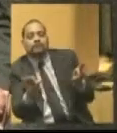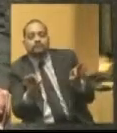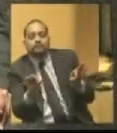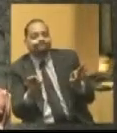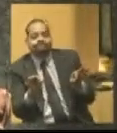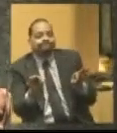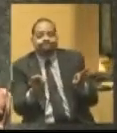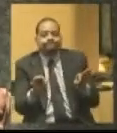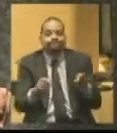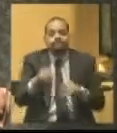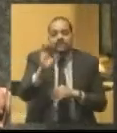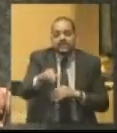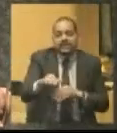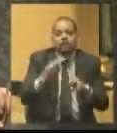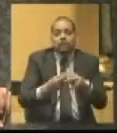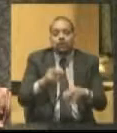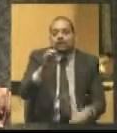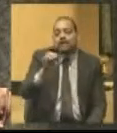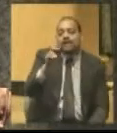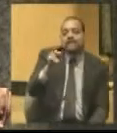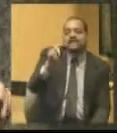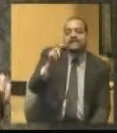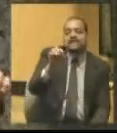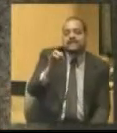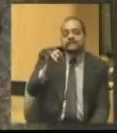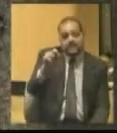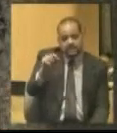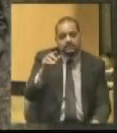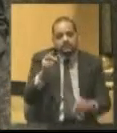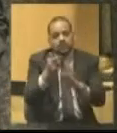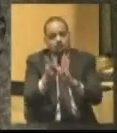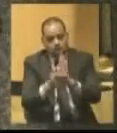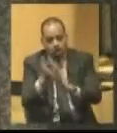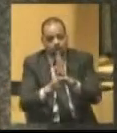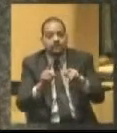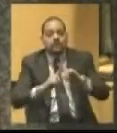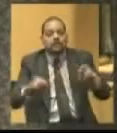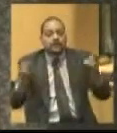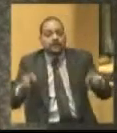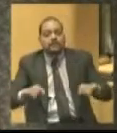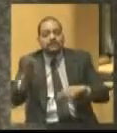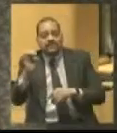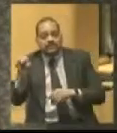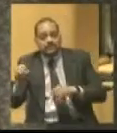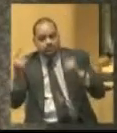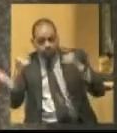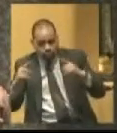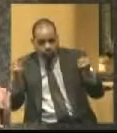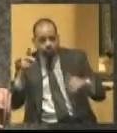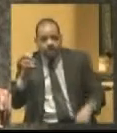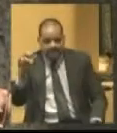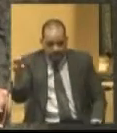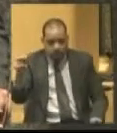lifted by the Emancipation Proclamation. John Nicolay, Lincoln's other secretary, explained the new policy on